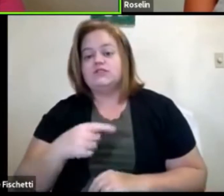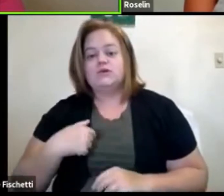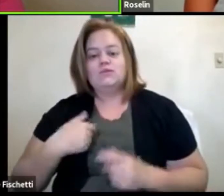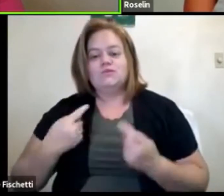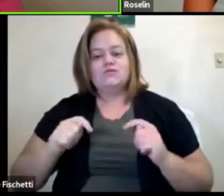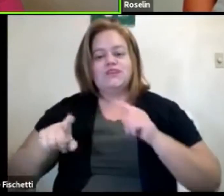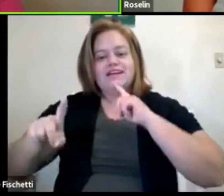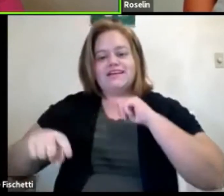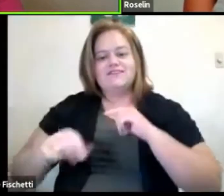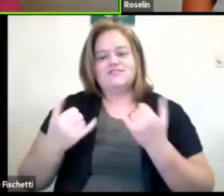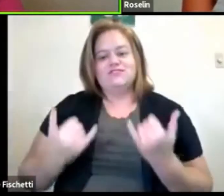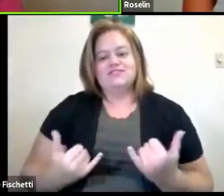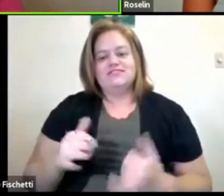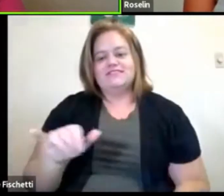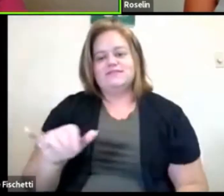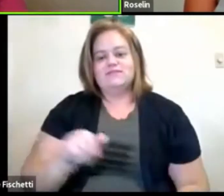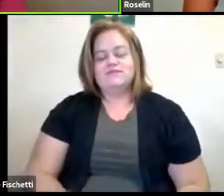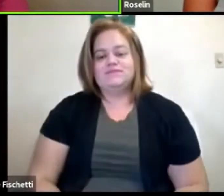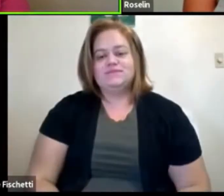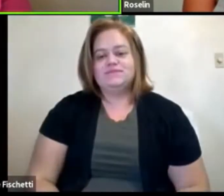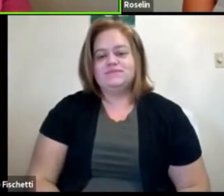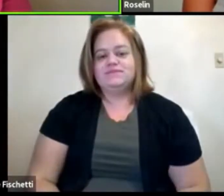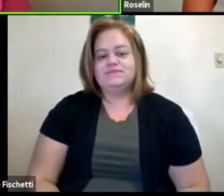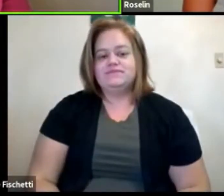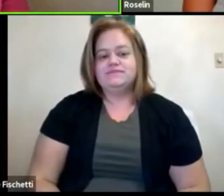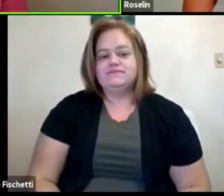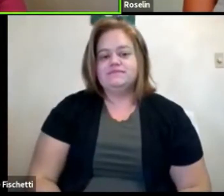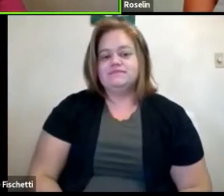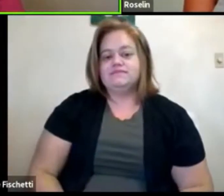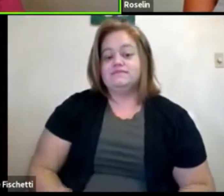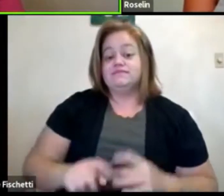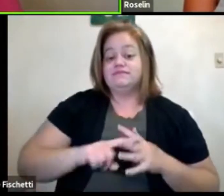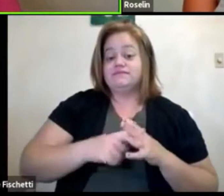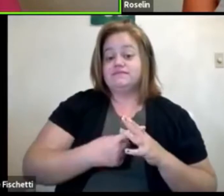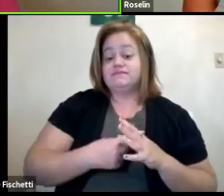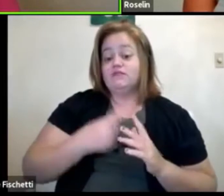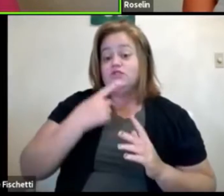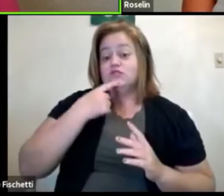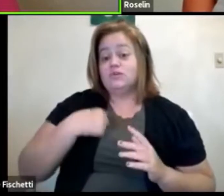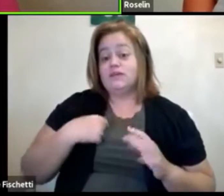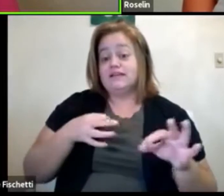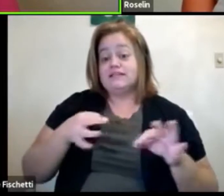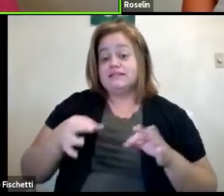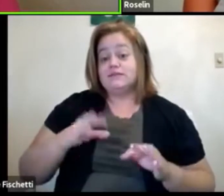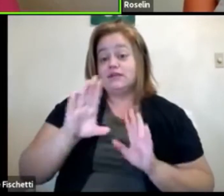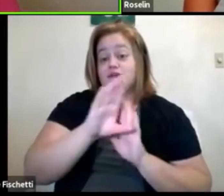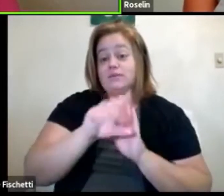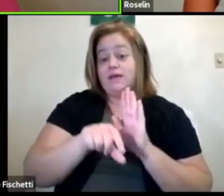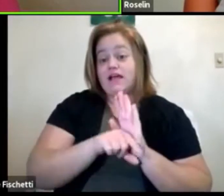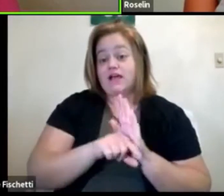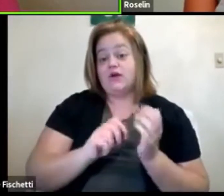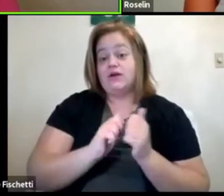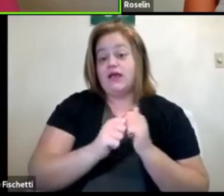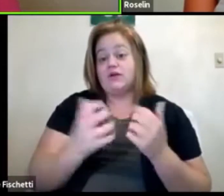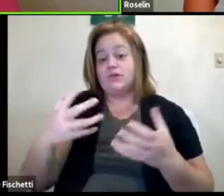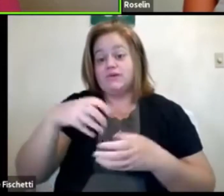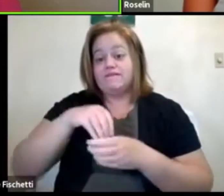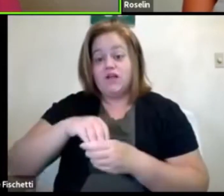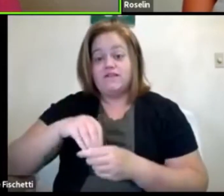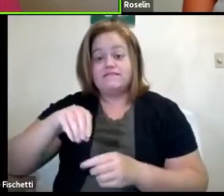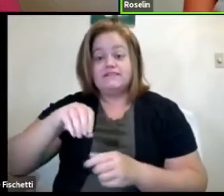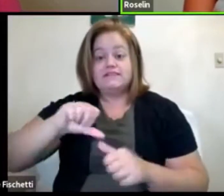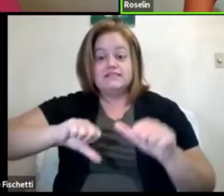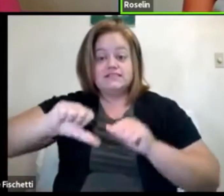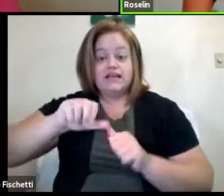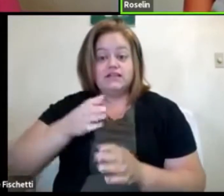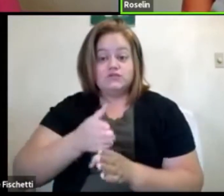later on in the presentation. So to start off with, Roselin, tell us a little bit about your background and how you got into your career.